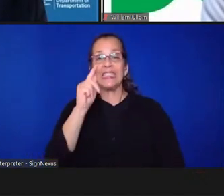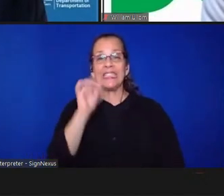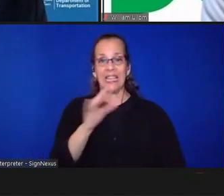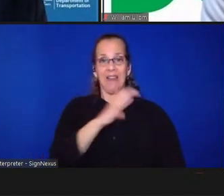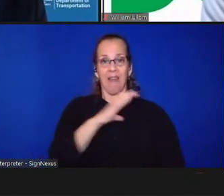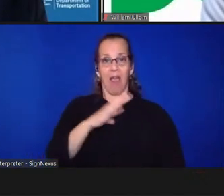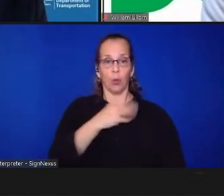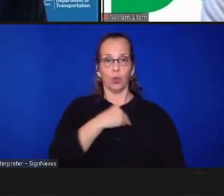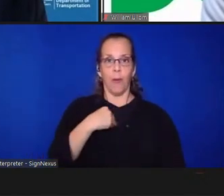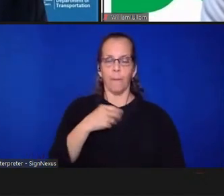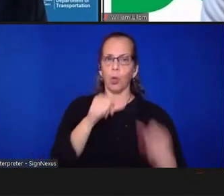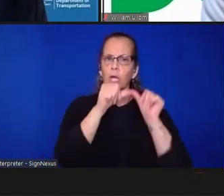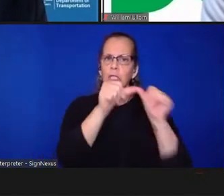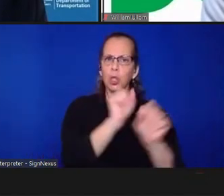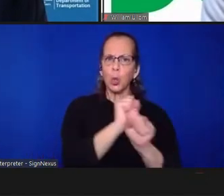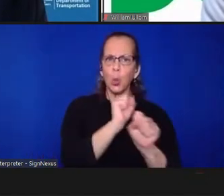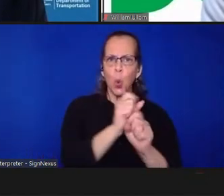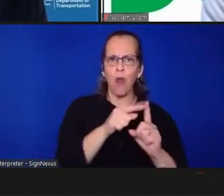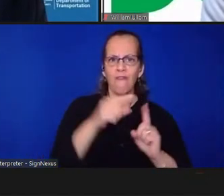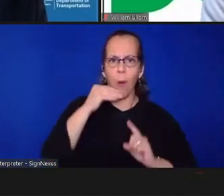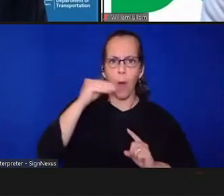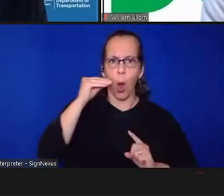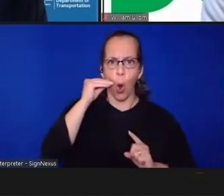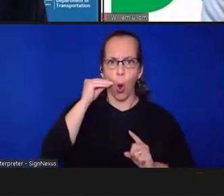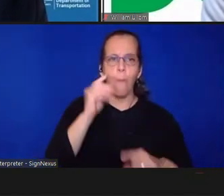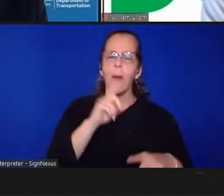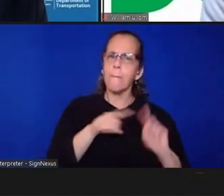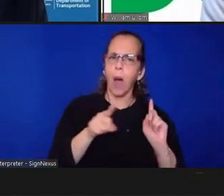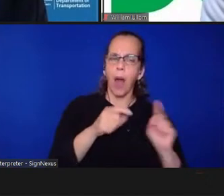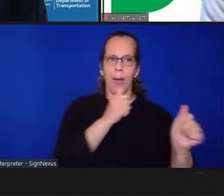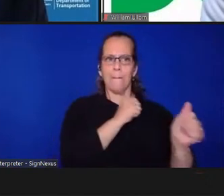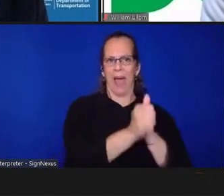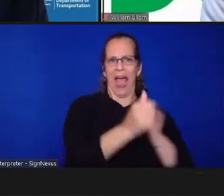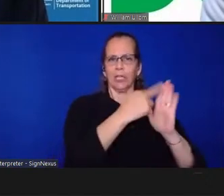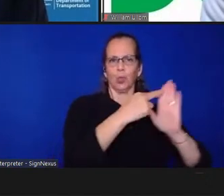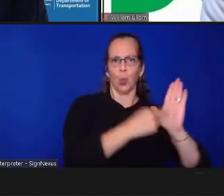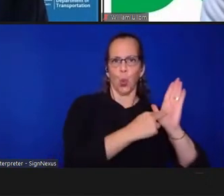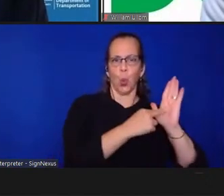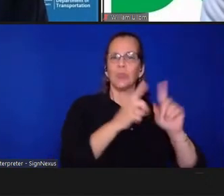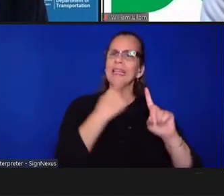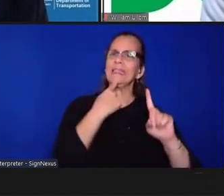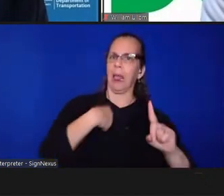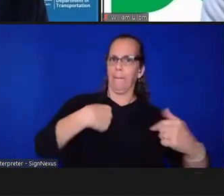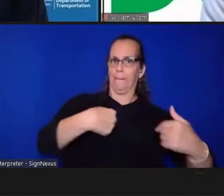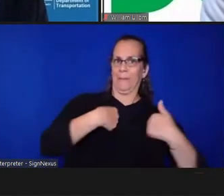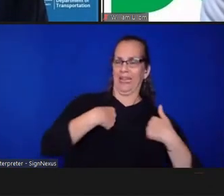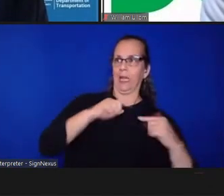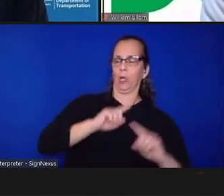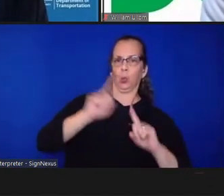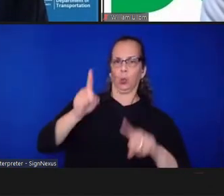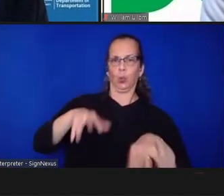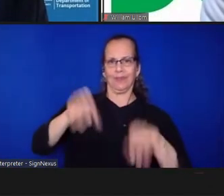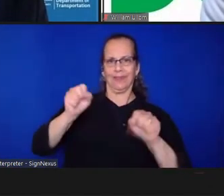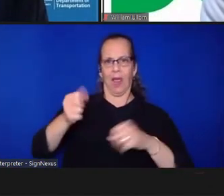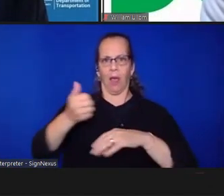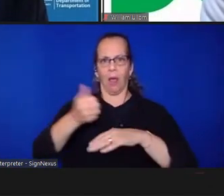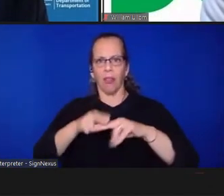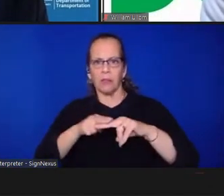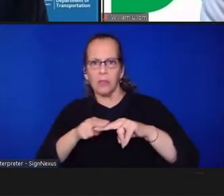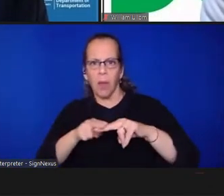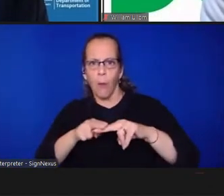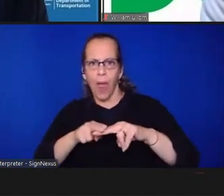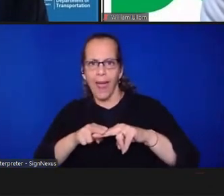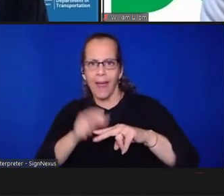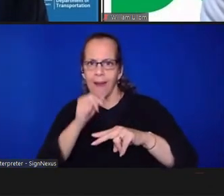from home are passing regulations and telling me to take the unsafe Subways you know my husband tried uh